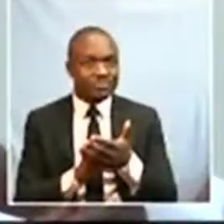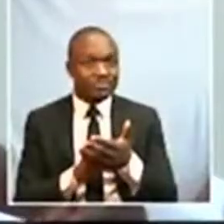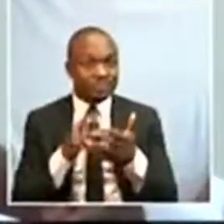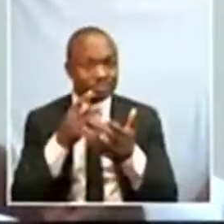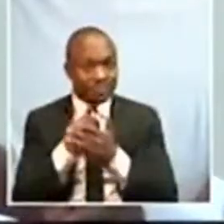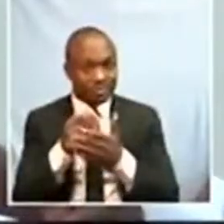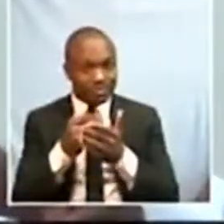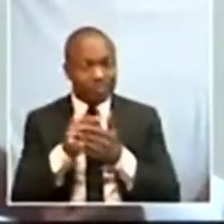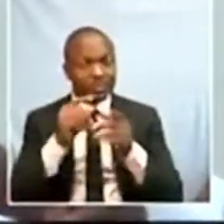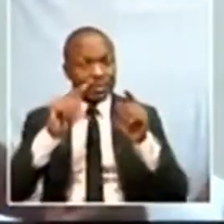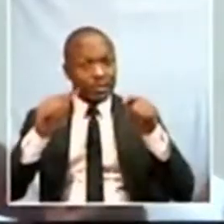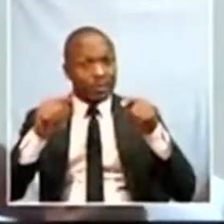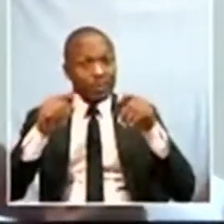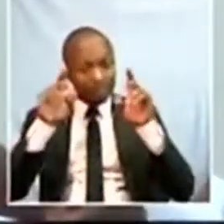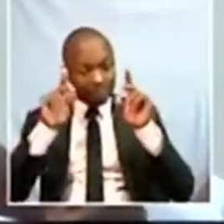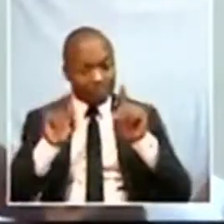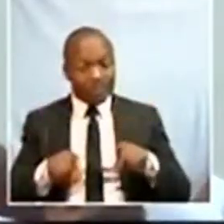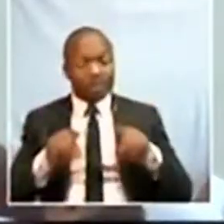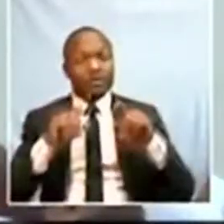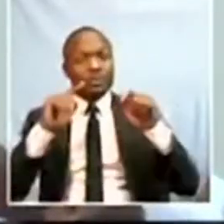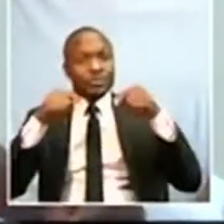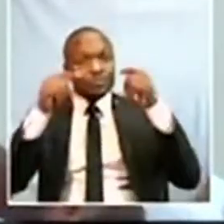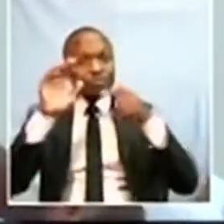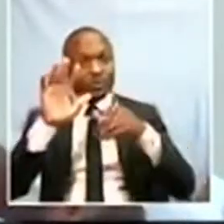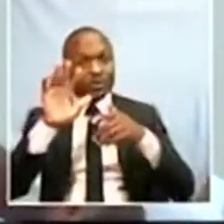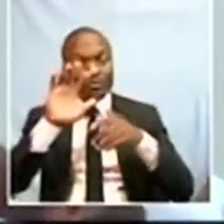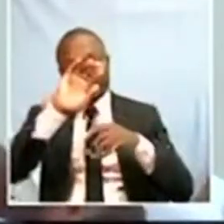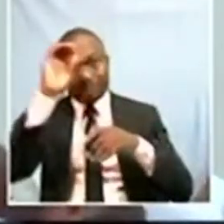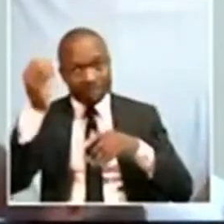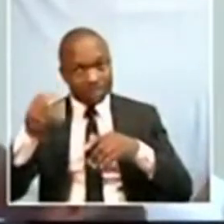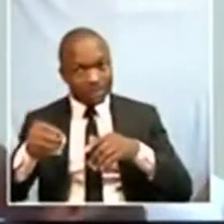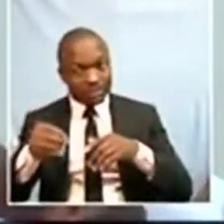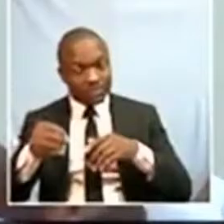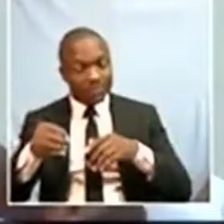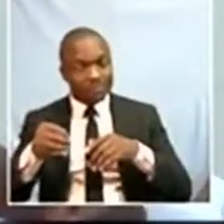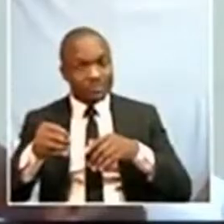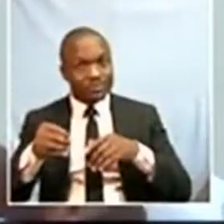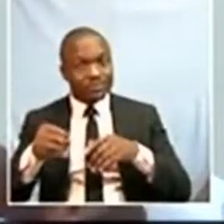Financial progress, physical progress, 5%.